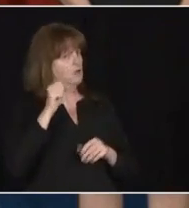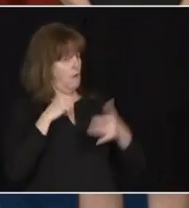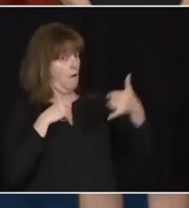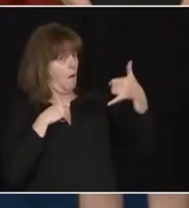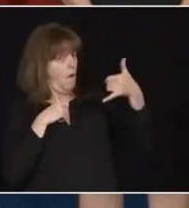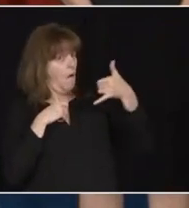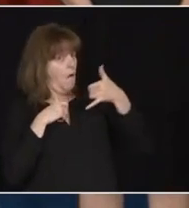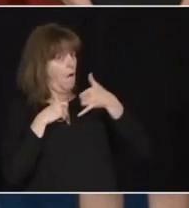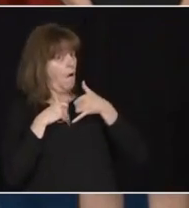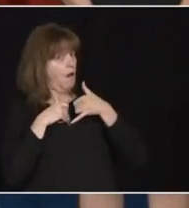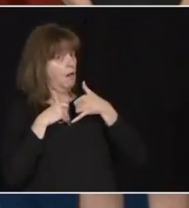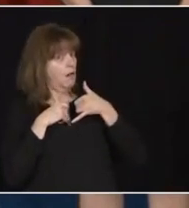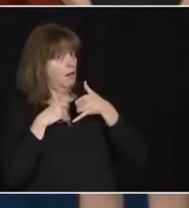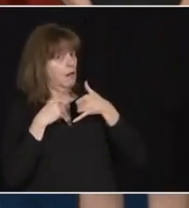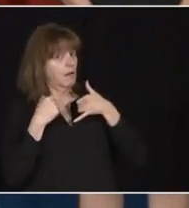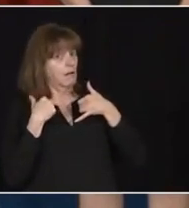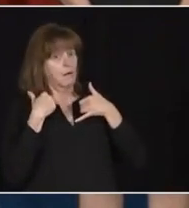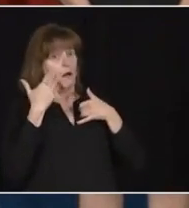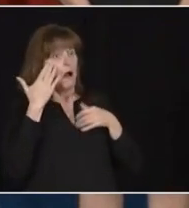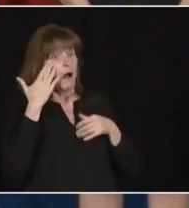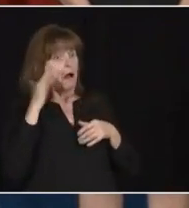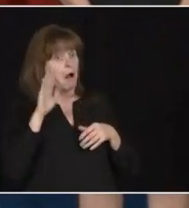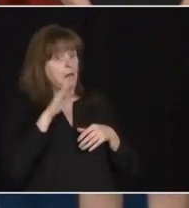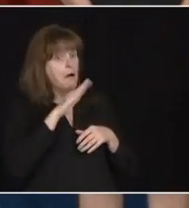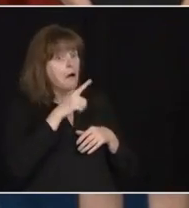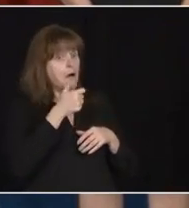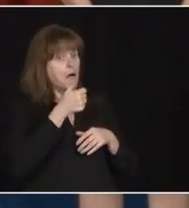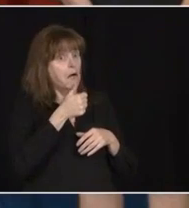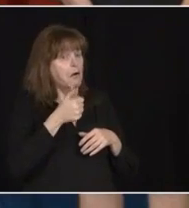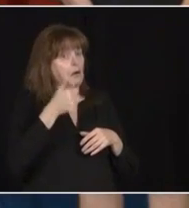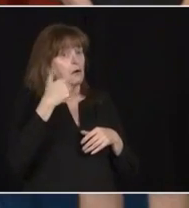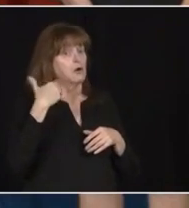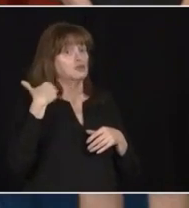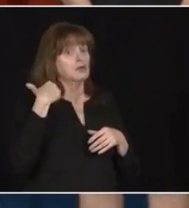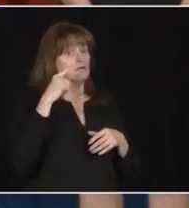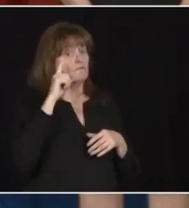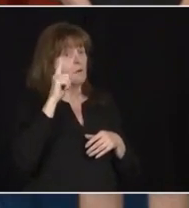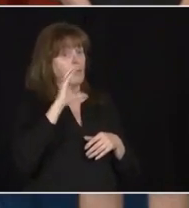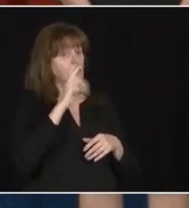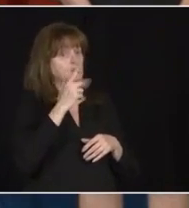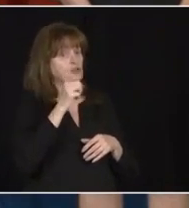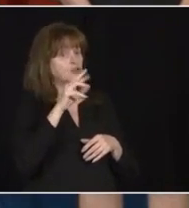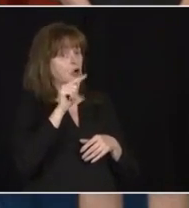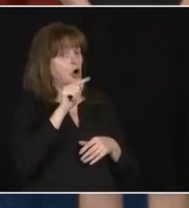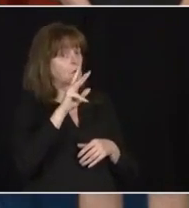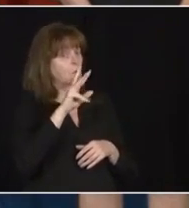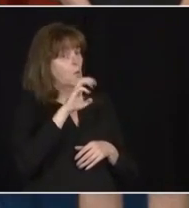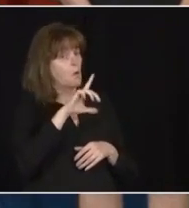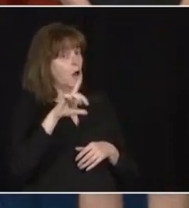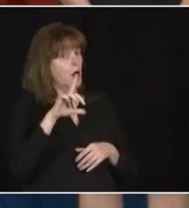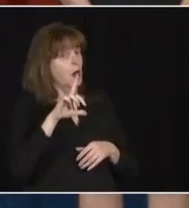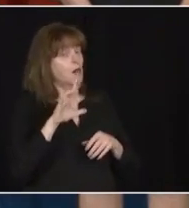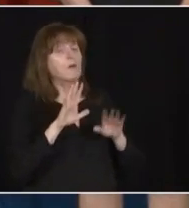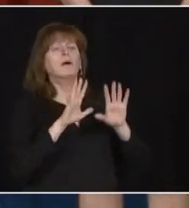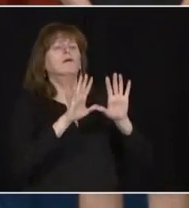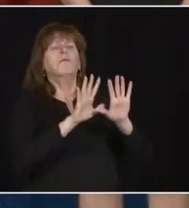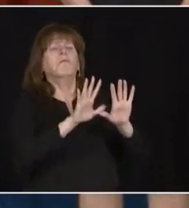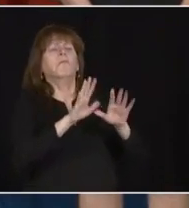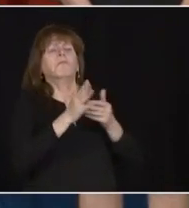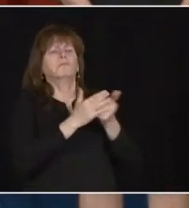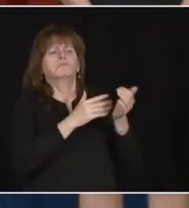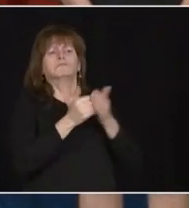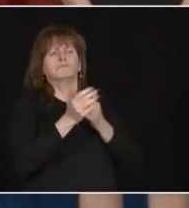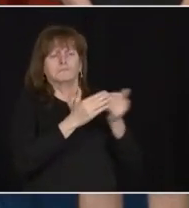of Chartwell, but we're going to have that opportunity to sit down and fix these issues right across the